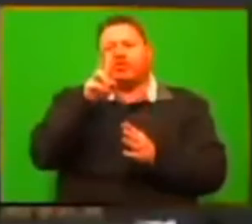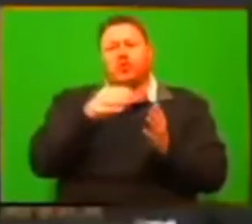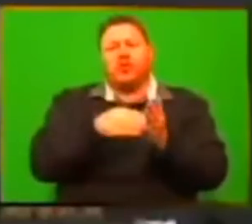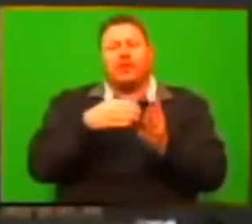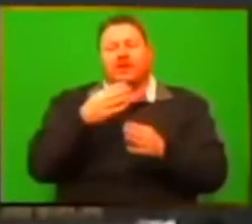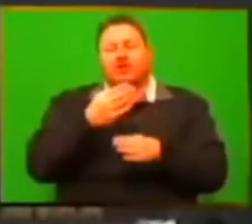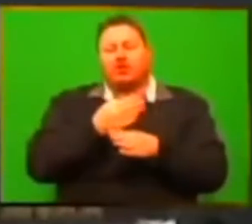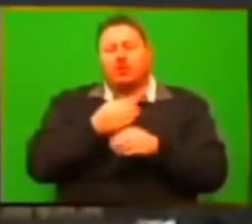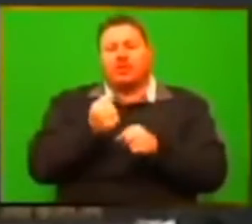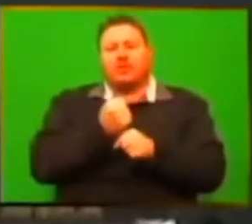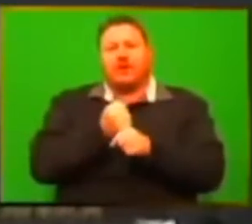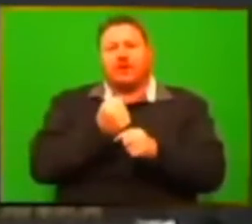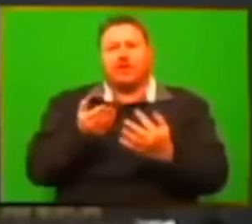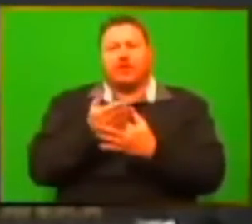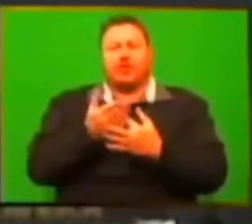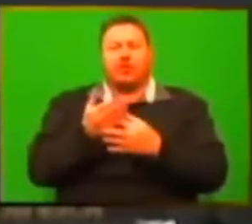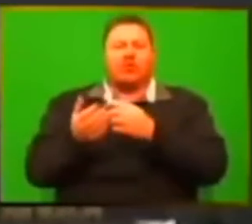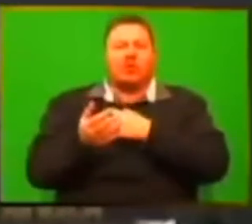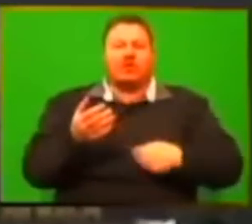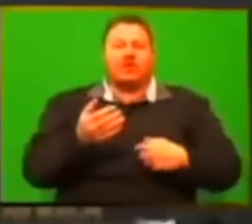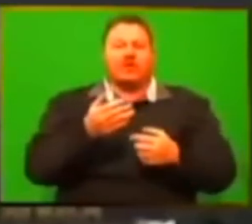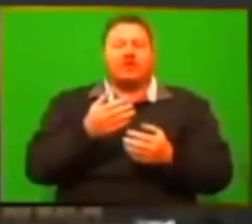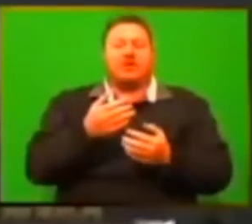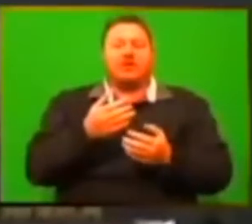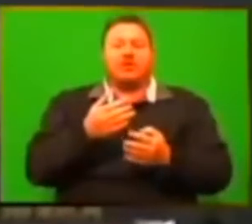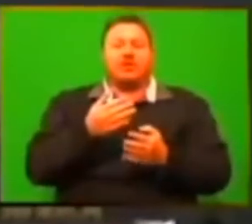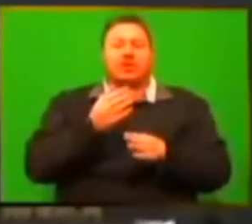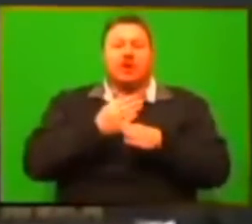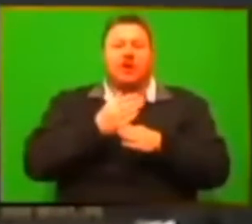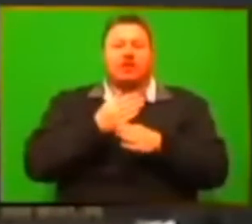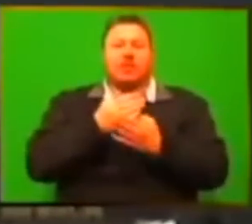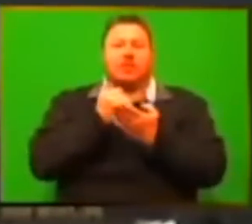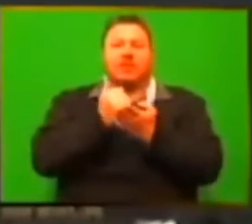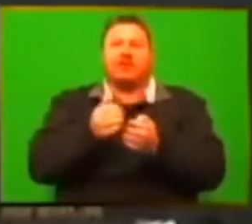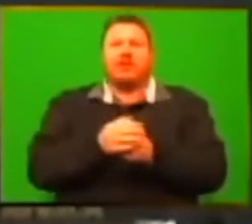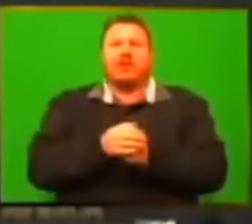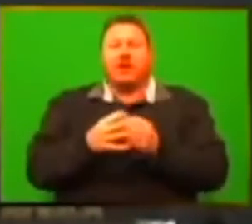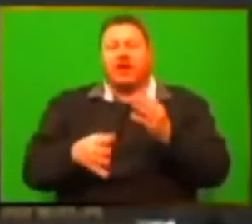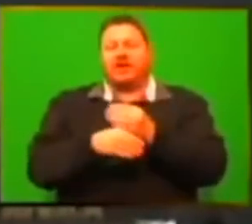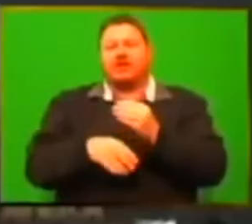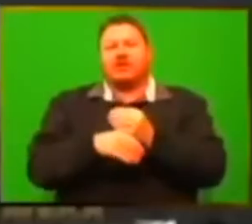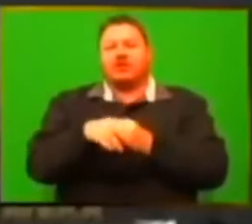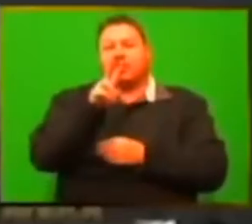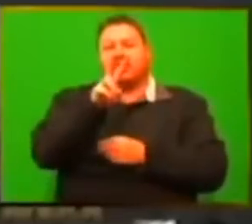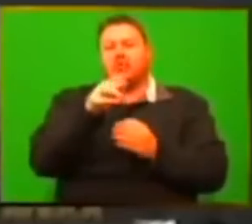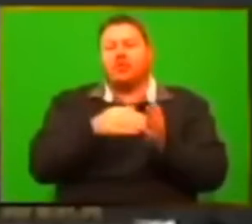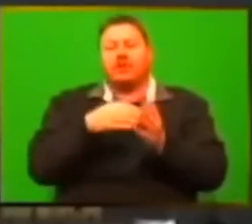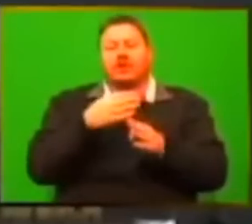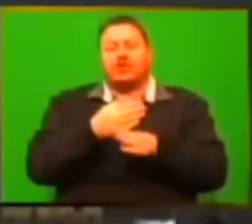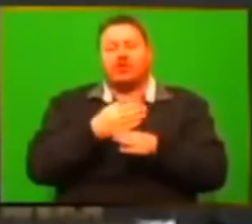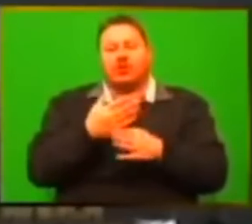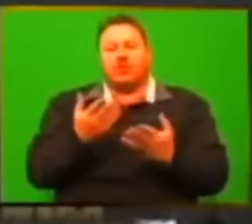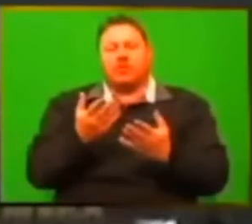your presidential employment stimulus, but there are no additional 2 million jobs that were created since you took